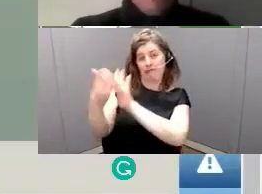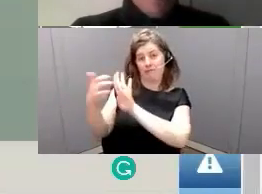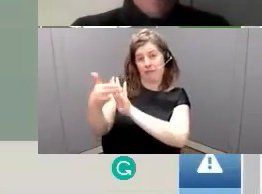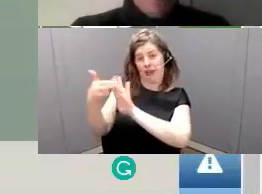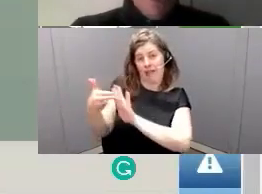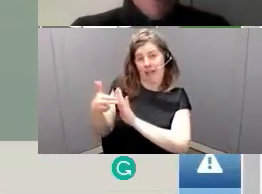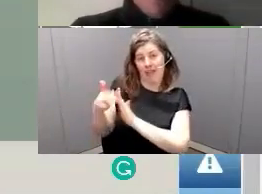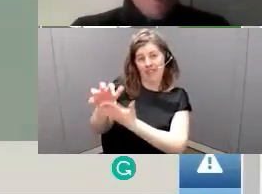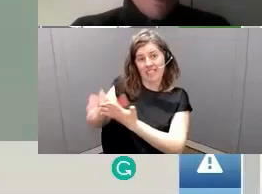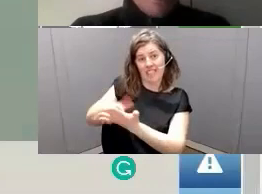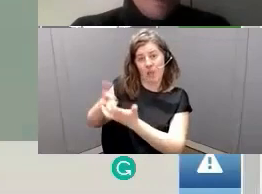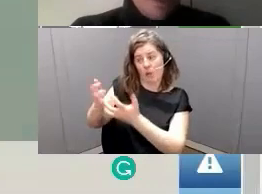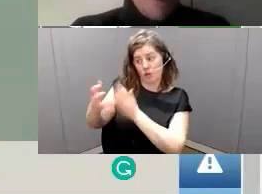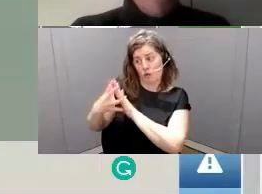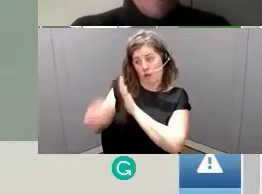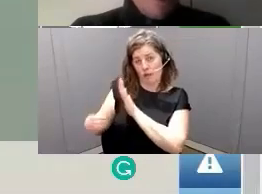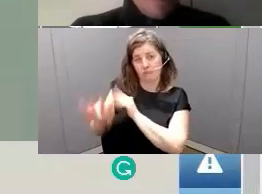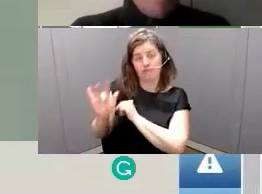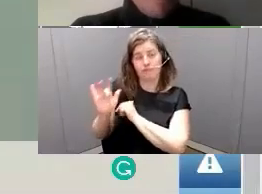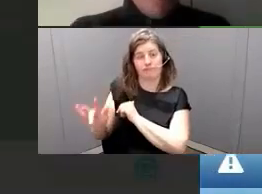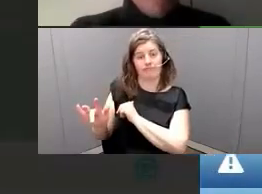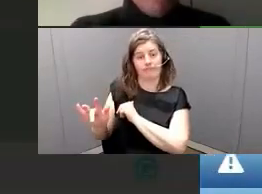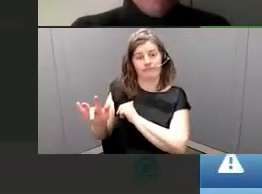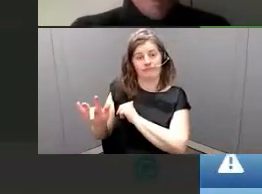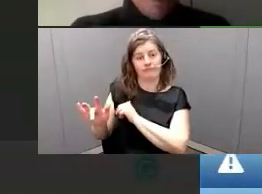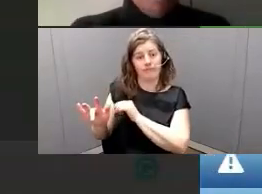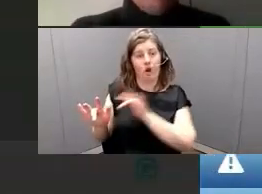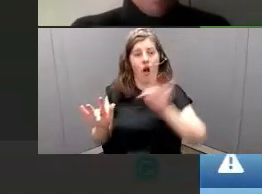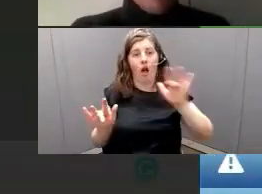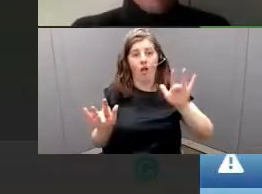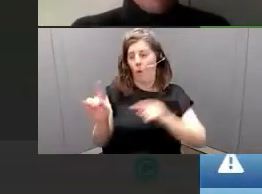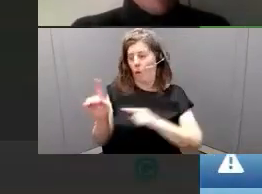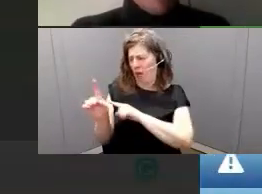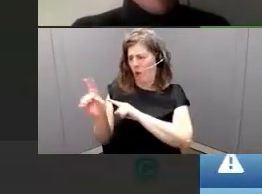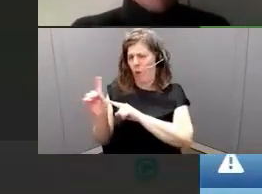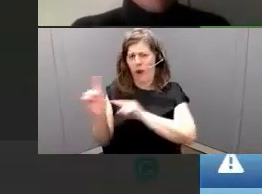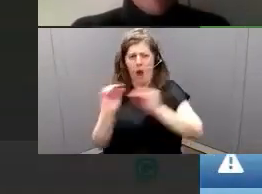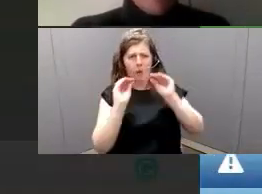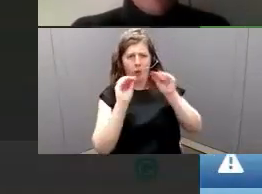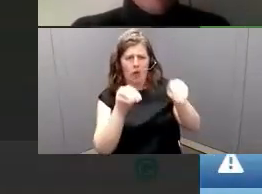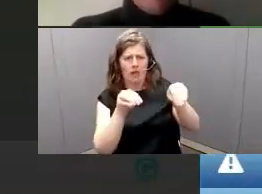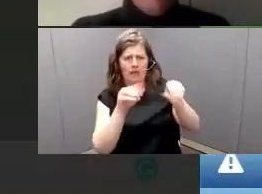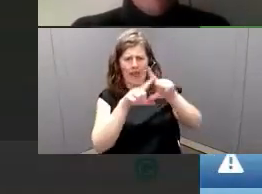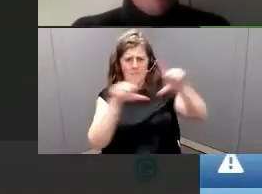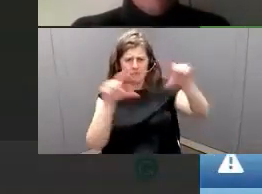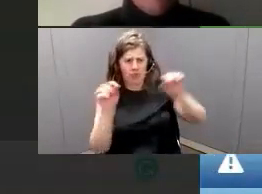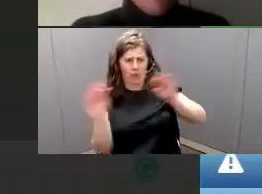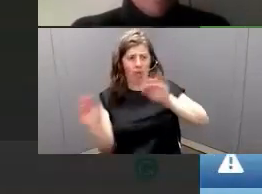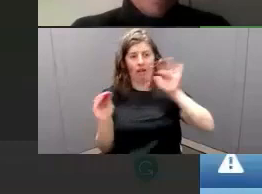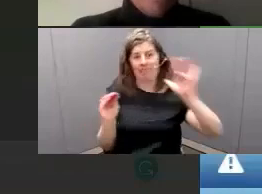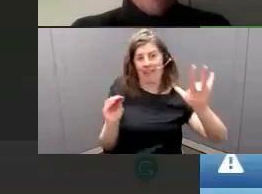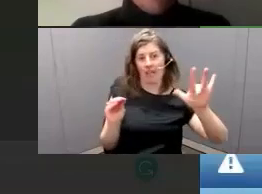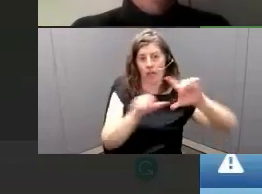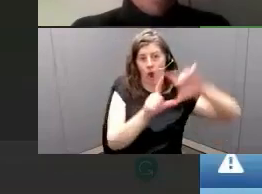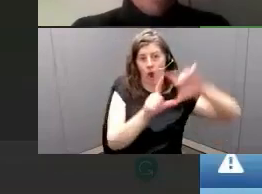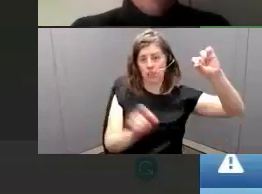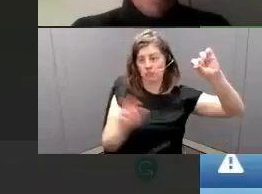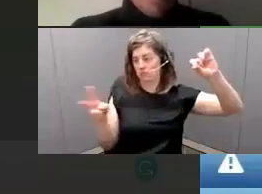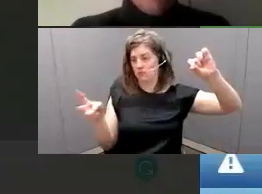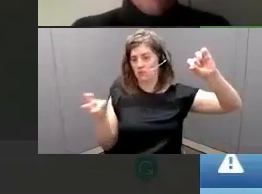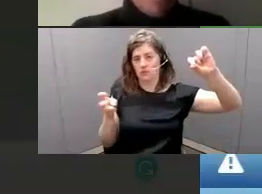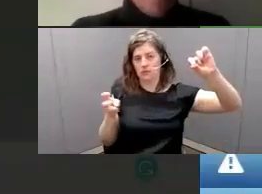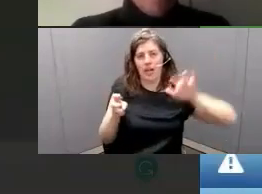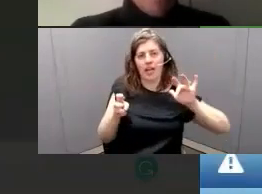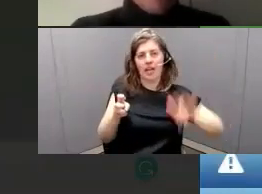copy, and I click on the content box that I want to paste my text into. So Control